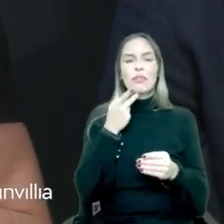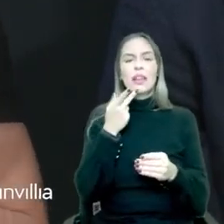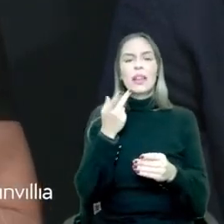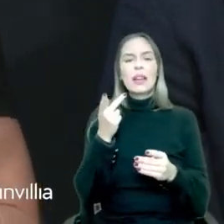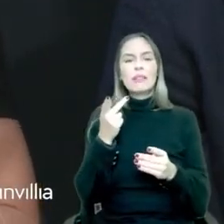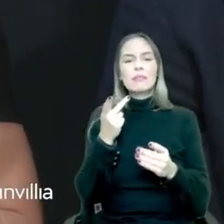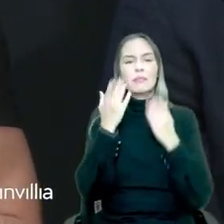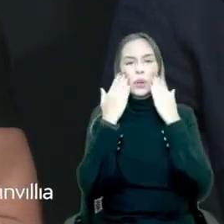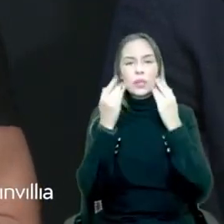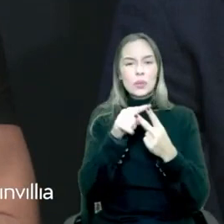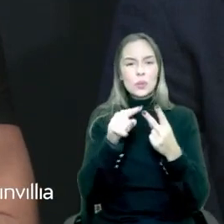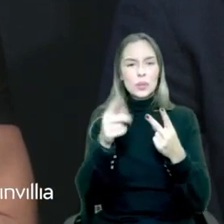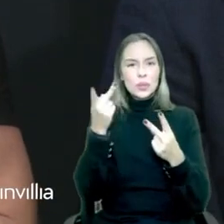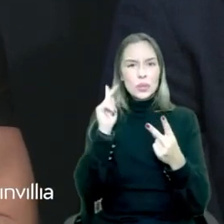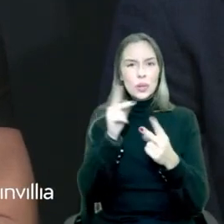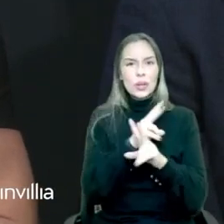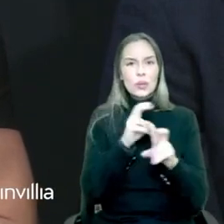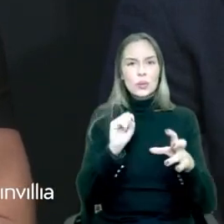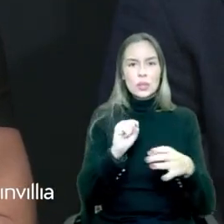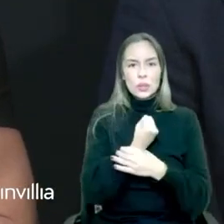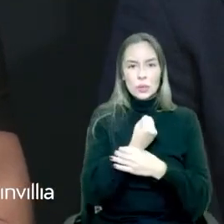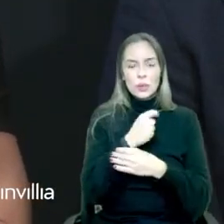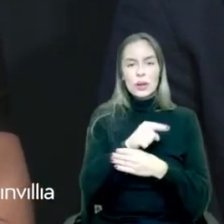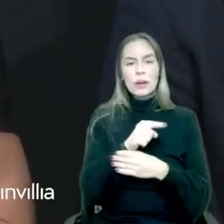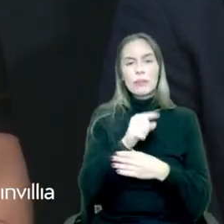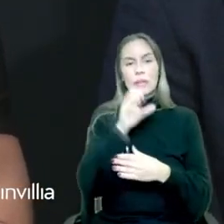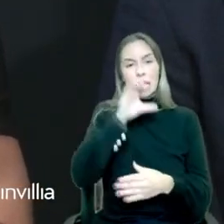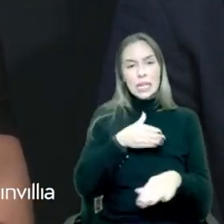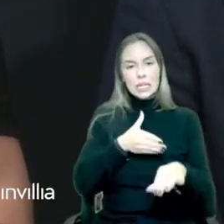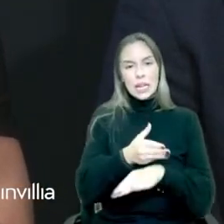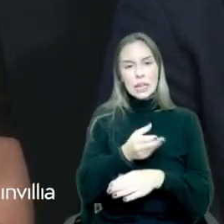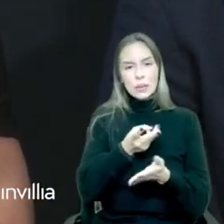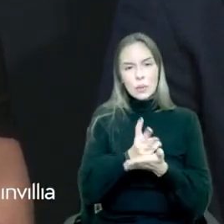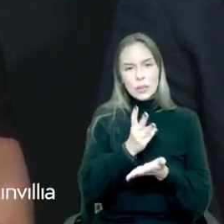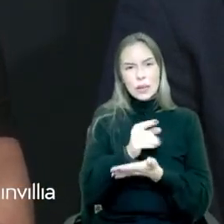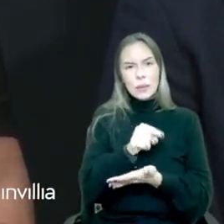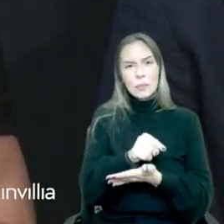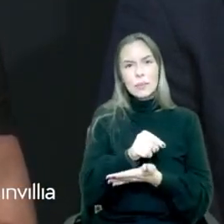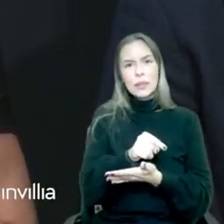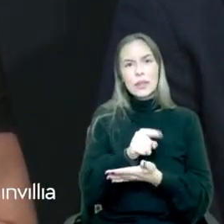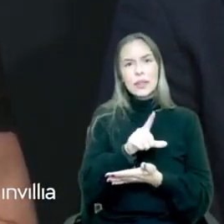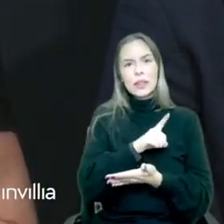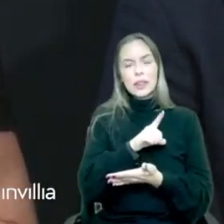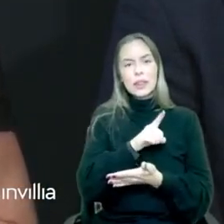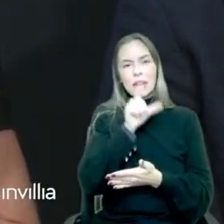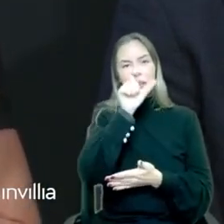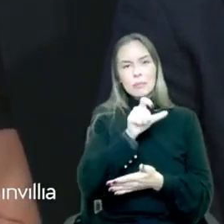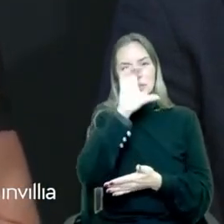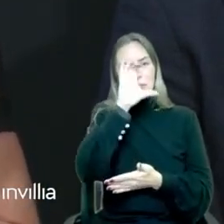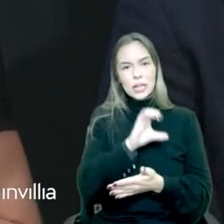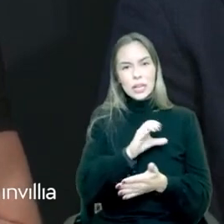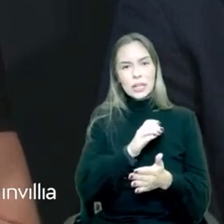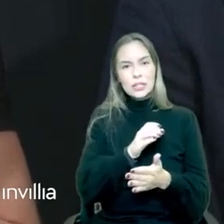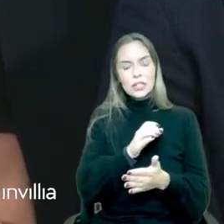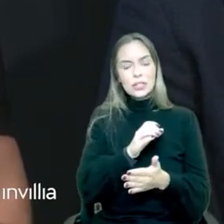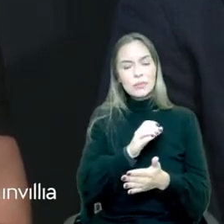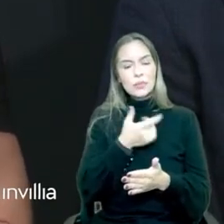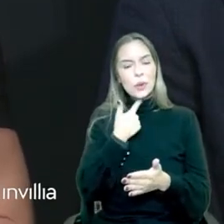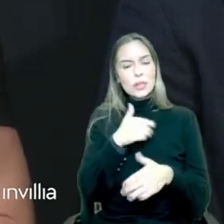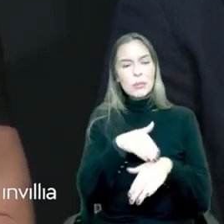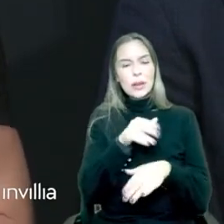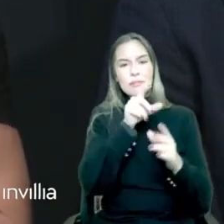a customer goes to WhatsApp, and for whatever reason, I know the customer prefers to be dealt by a human being than by a